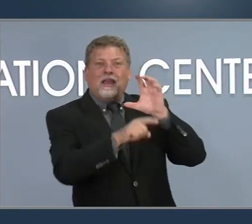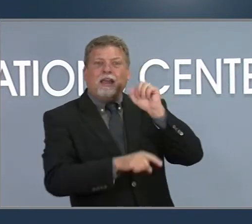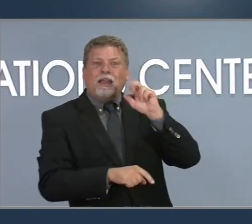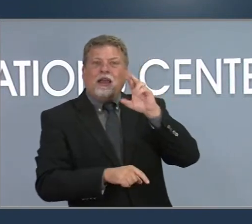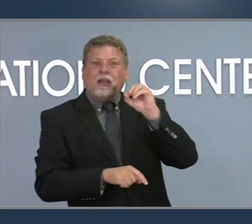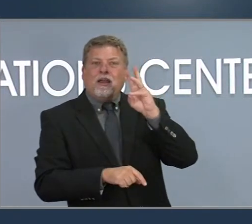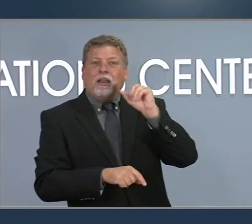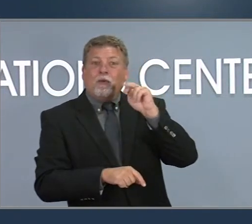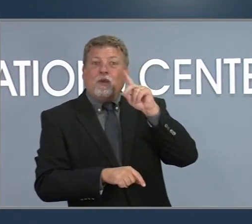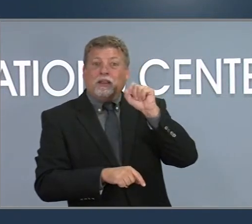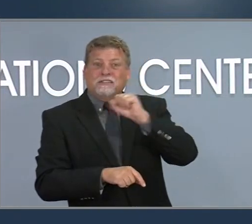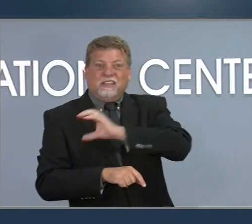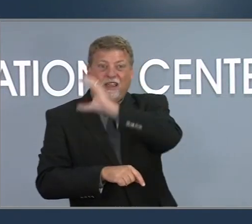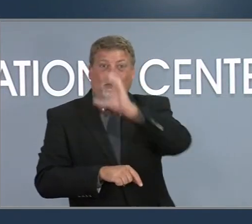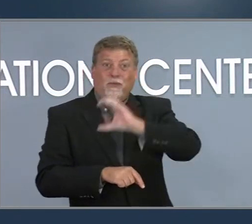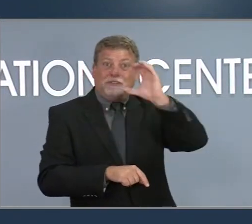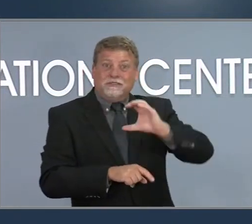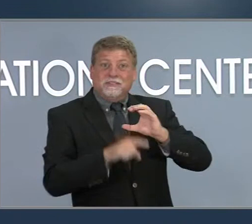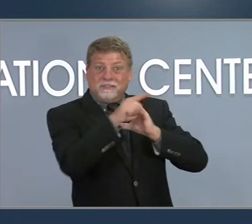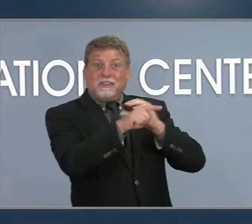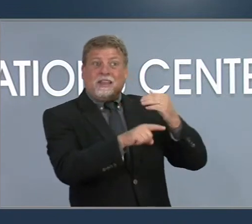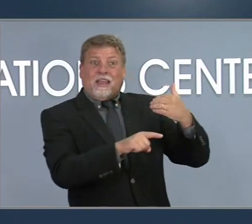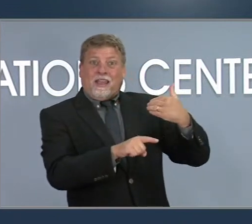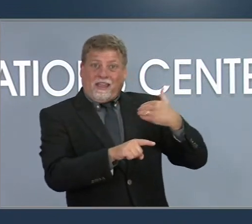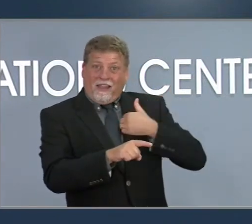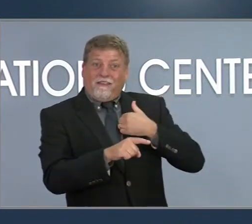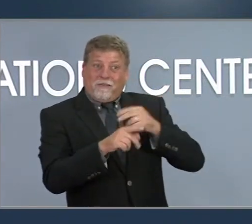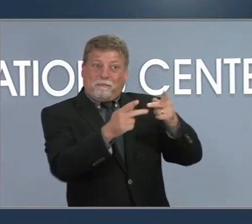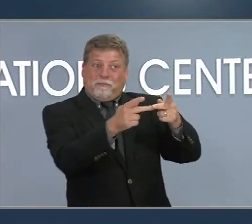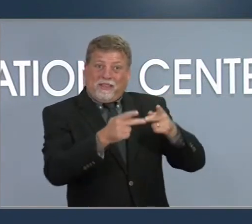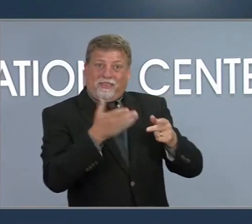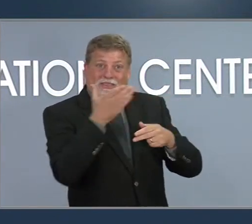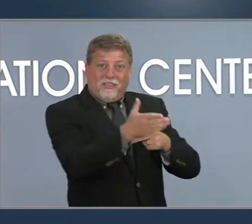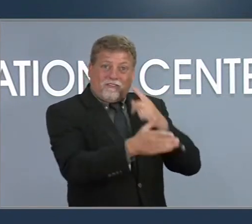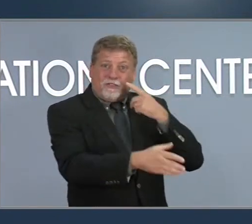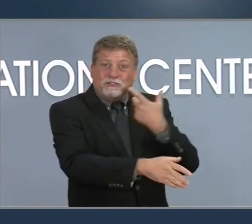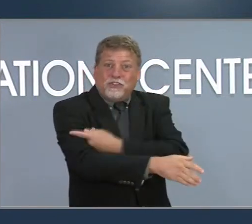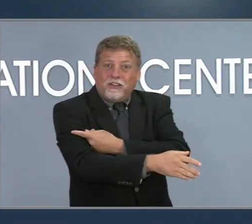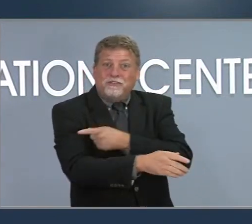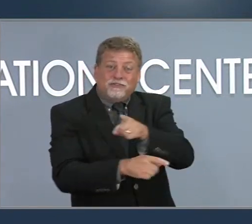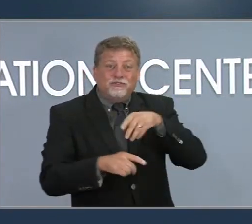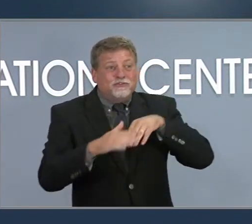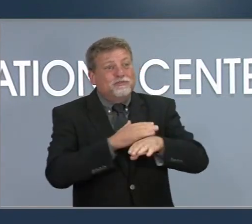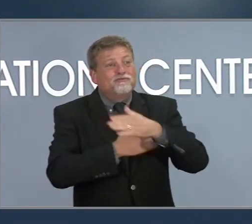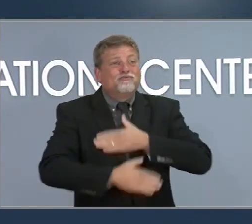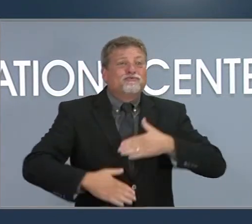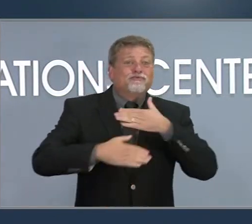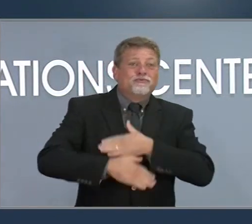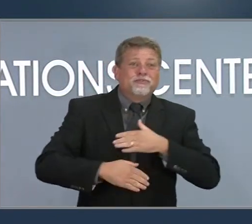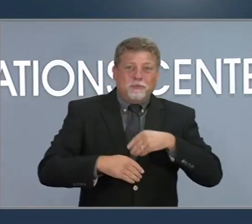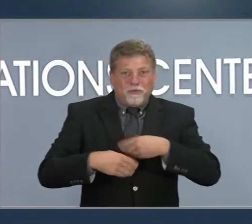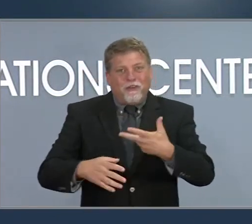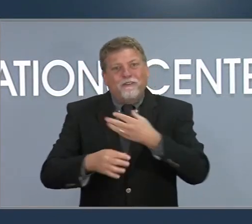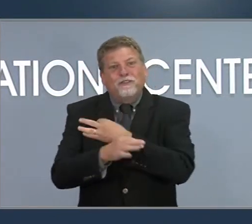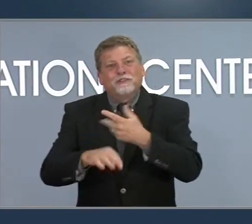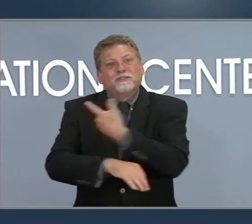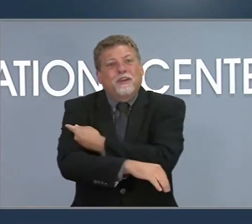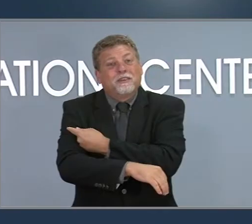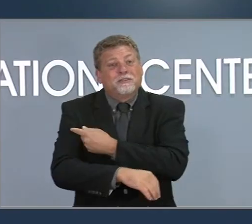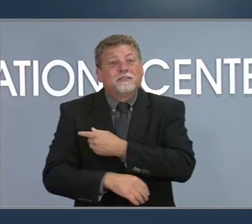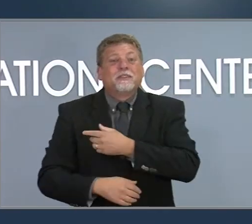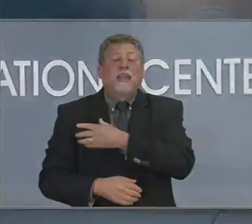event. With hospital capacity severely strained, we remain at a critical point in the